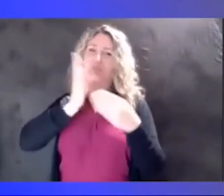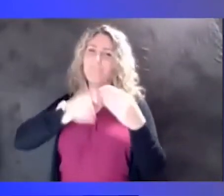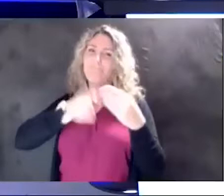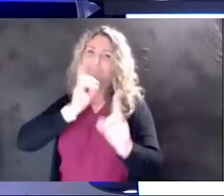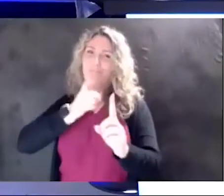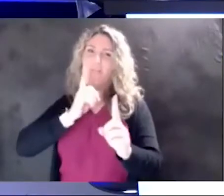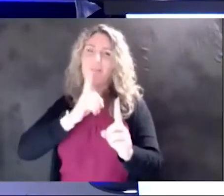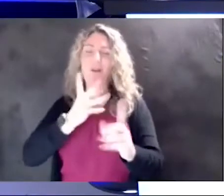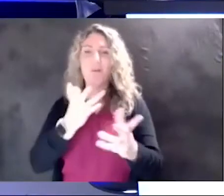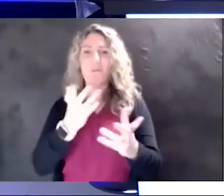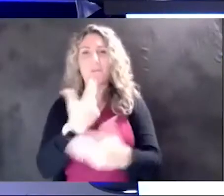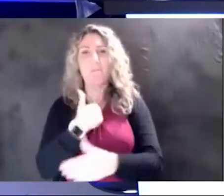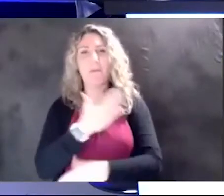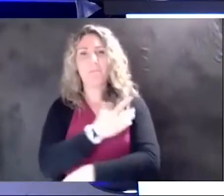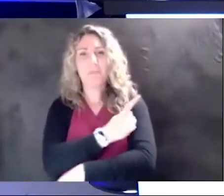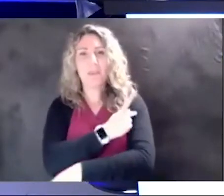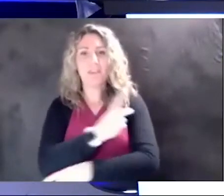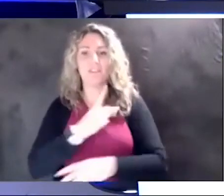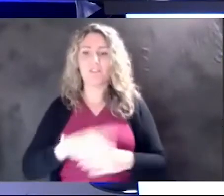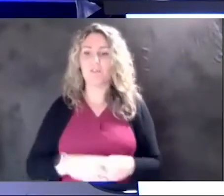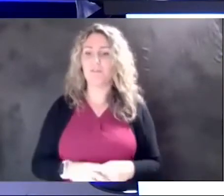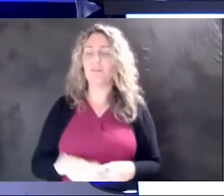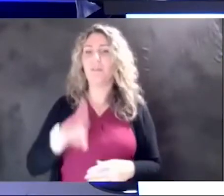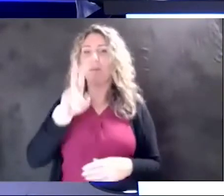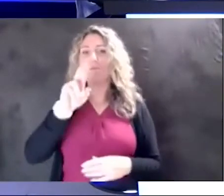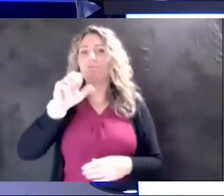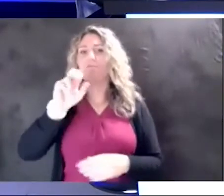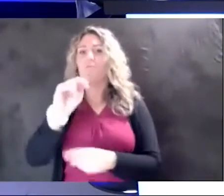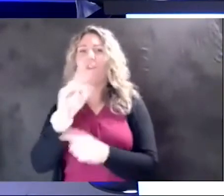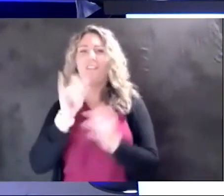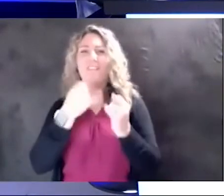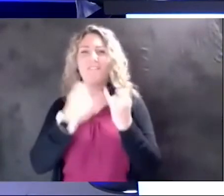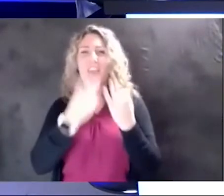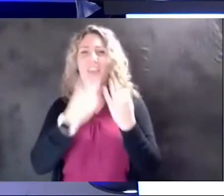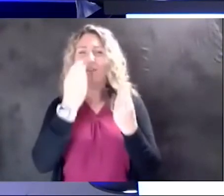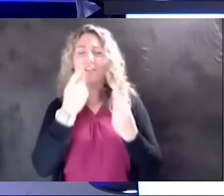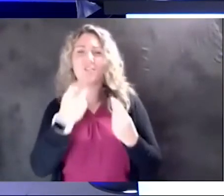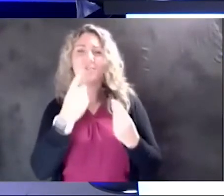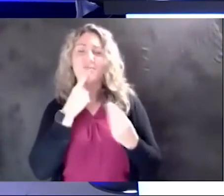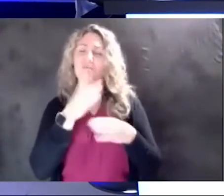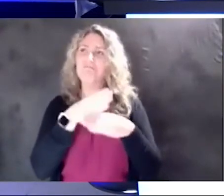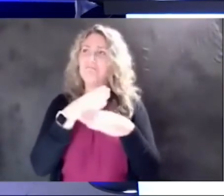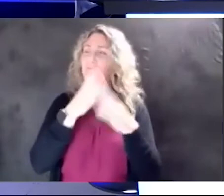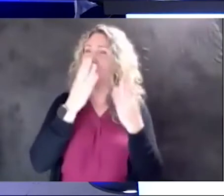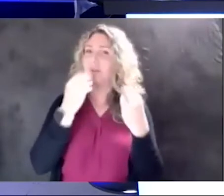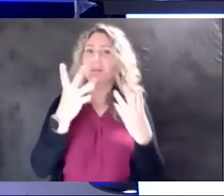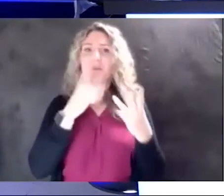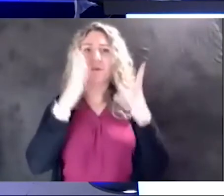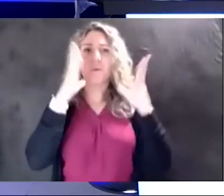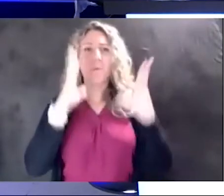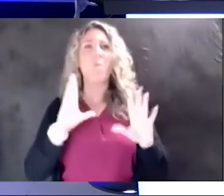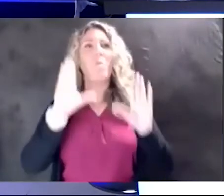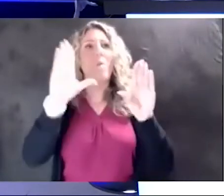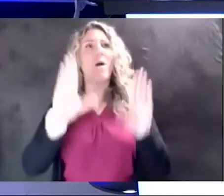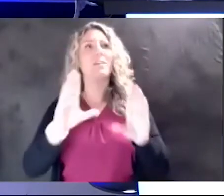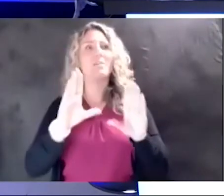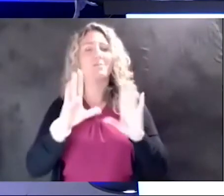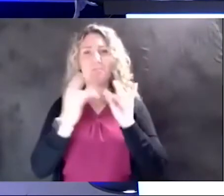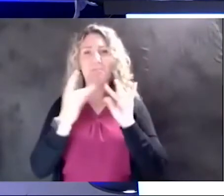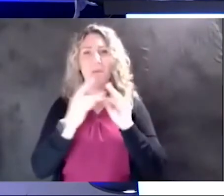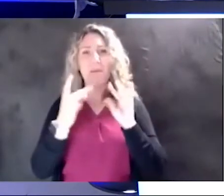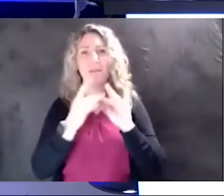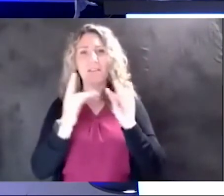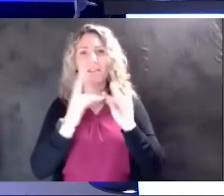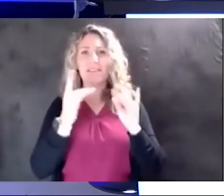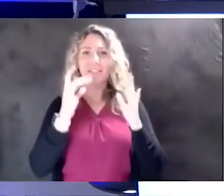too. Brian, I want to get to some final thoughts. You just shared such a great message with us. But just as you start on this journey, and I know now you've proved to